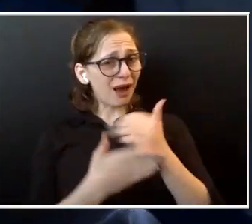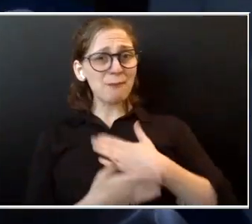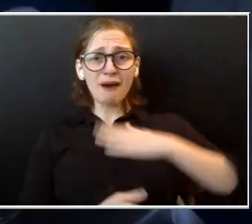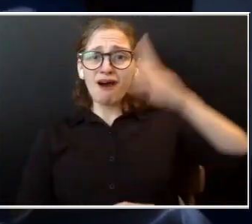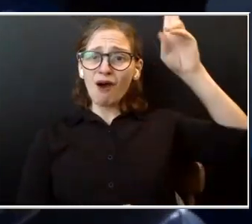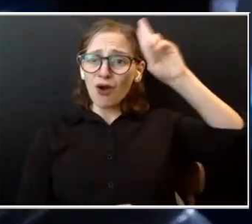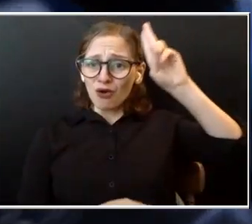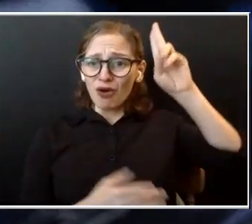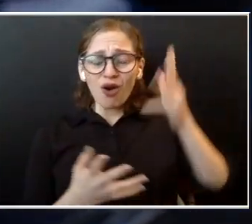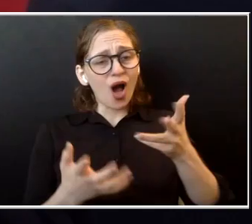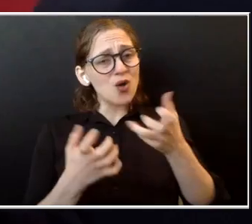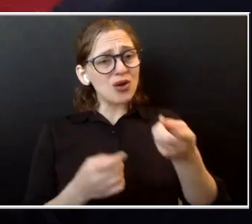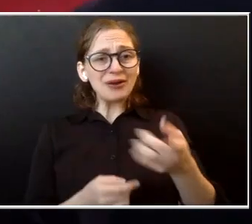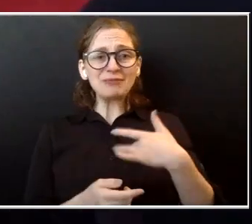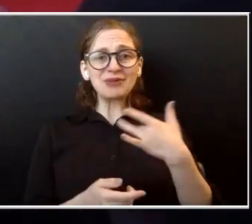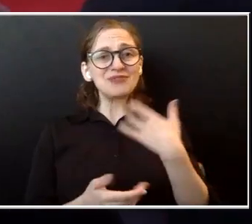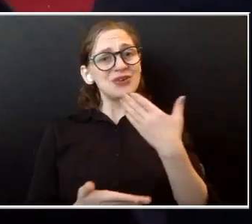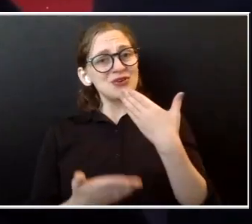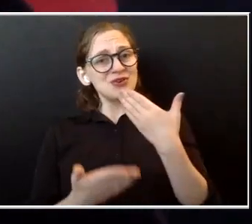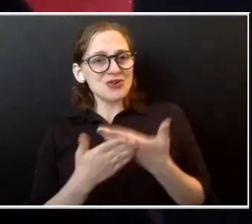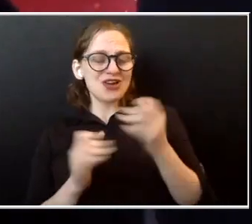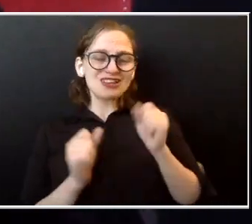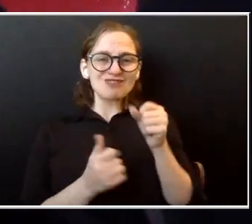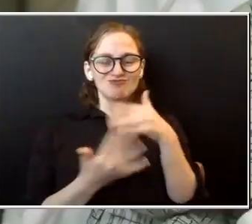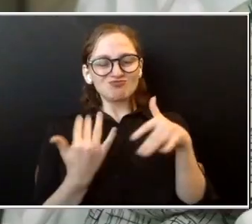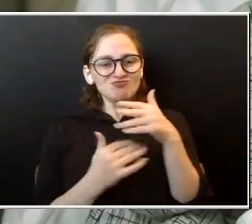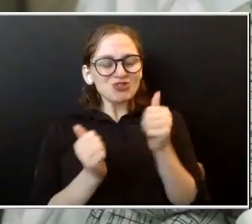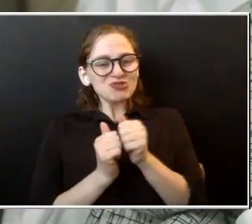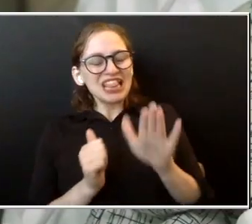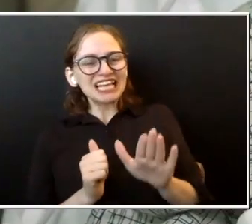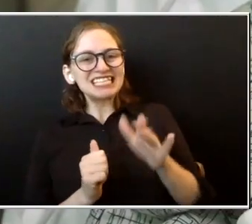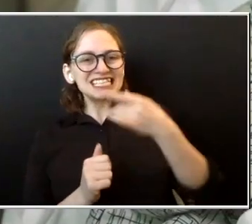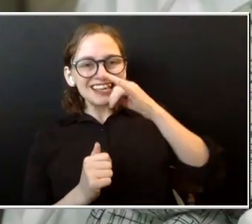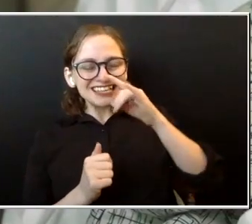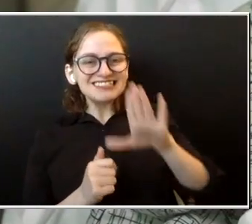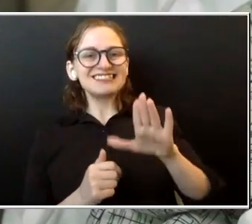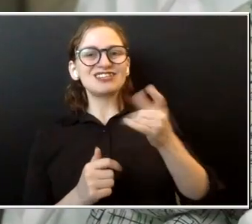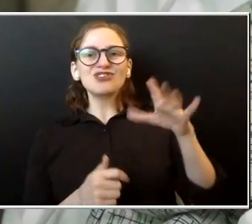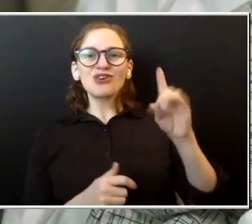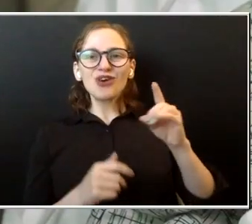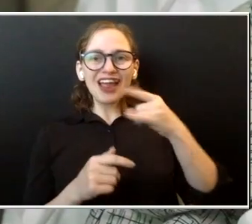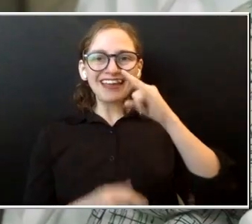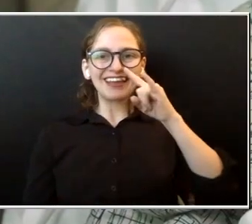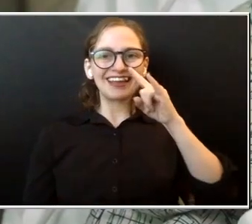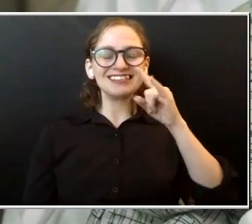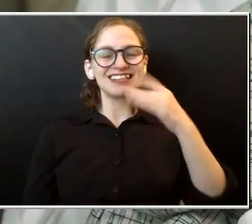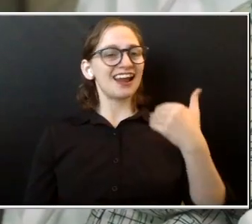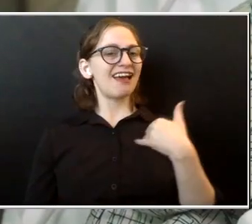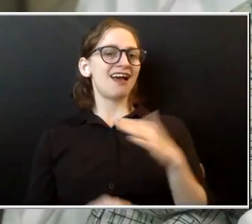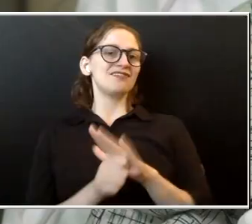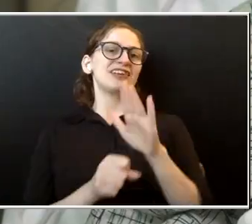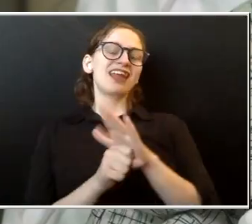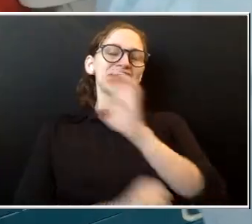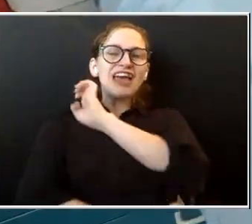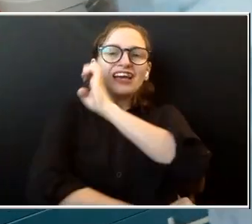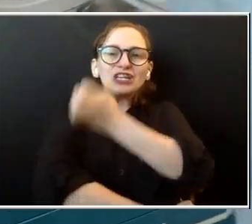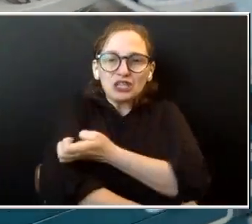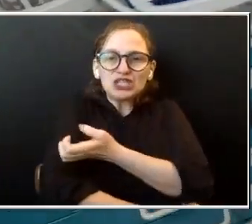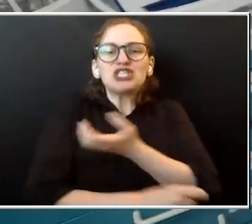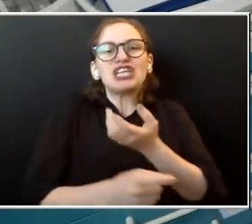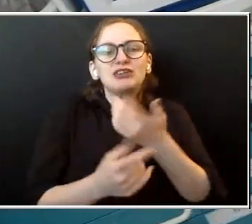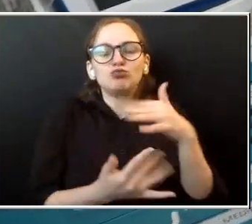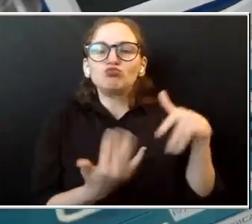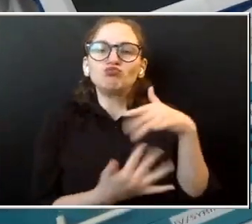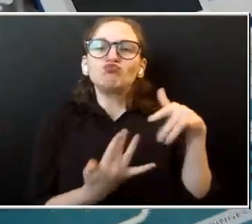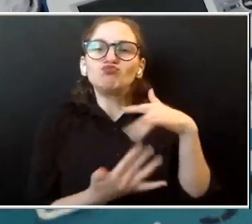to hang out with his kids and his grandkids, and having that energy to be able to do things with his grandkids. I think that's going to be